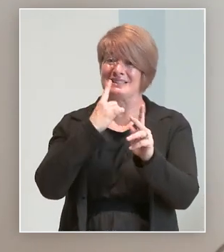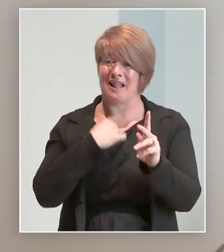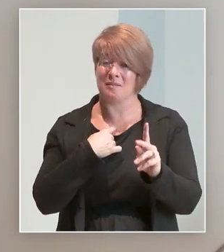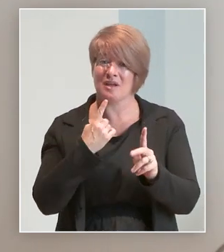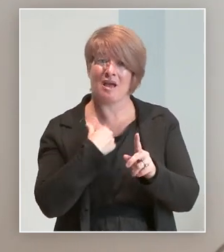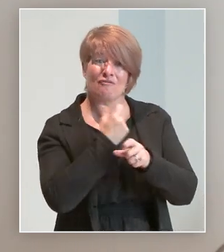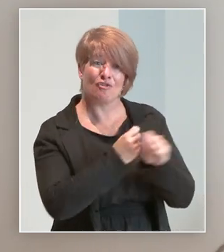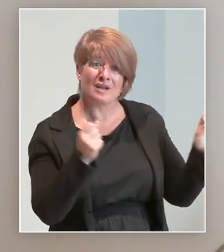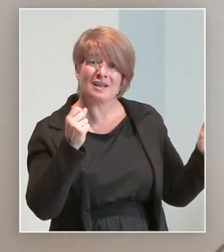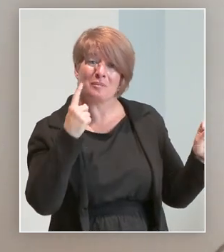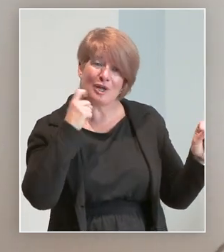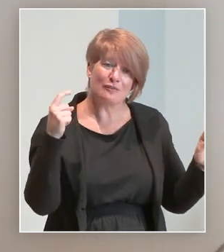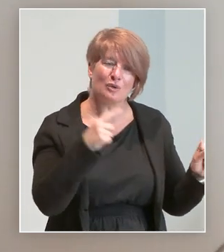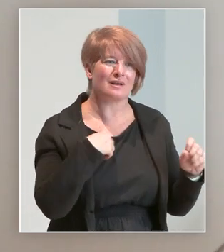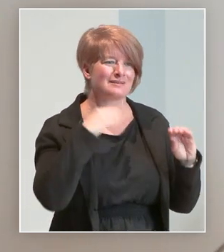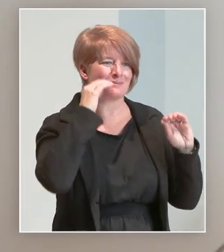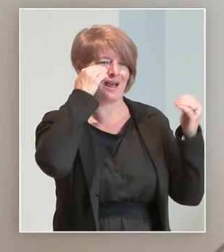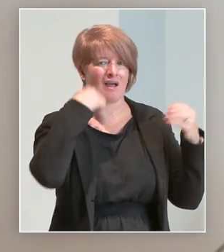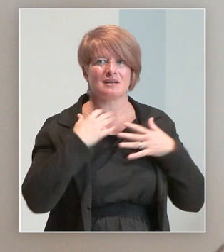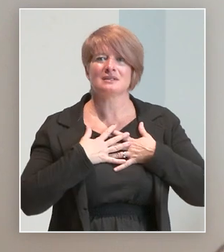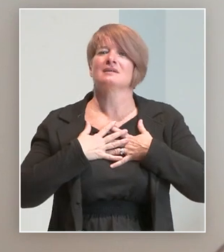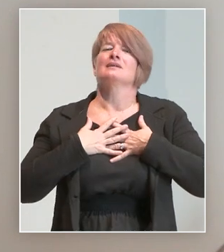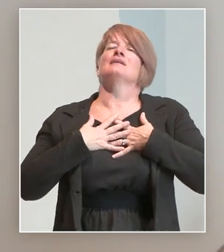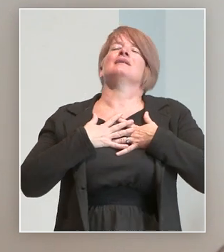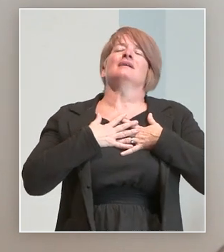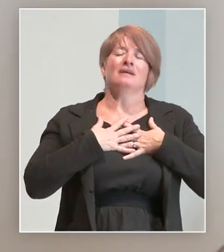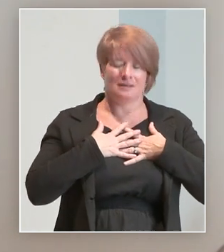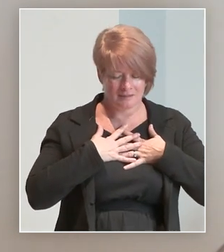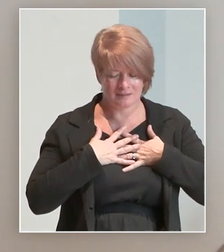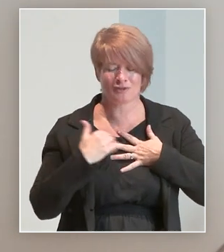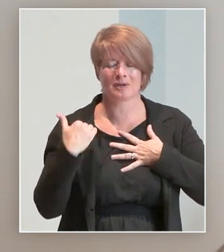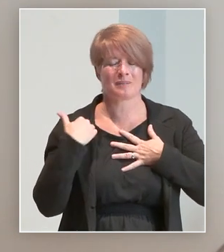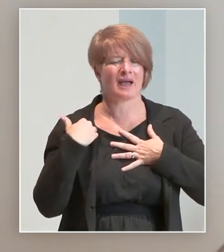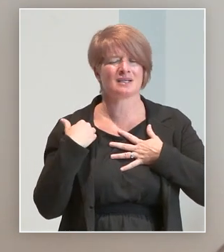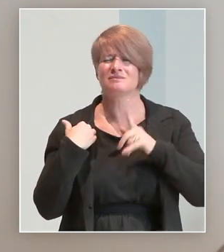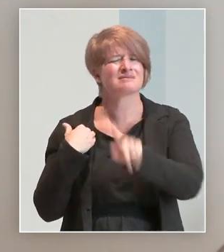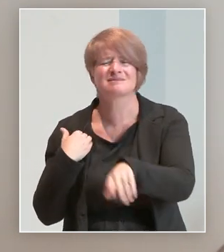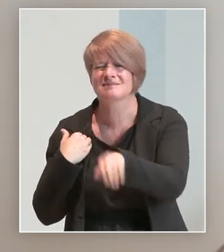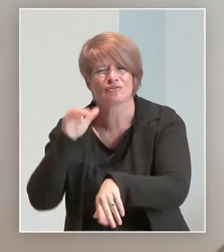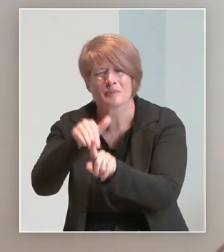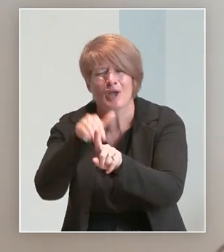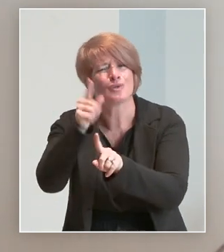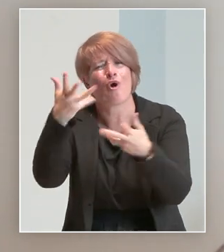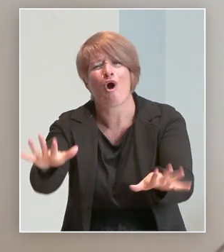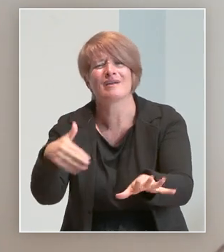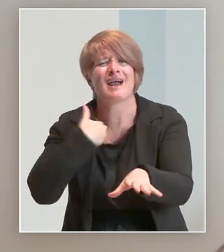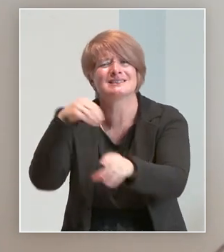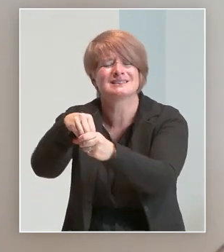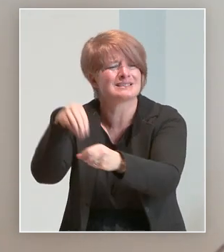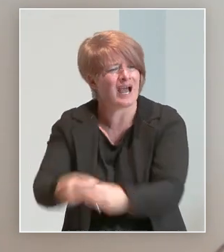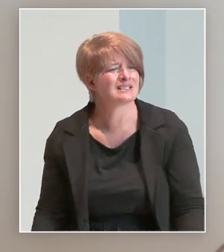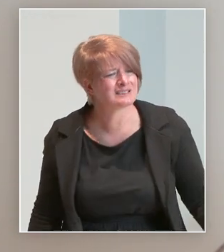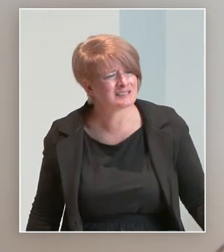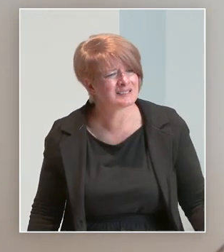become freed because she gave them permission, as she reminds them, you already had it. She does the doing of